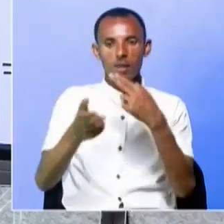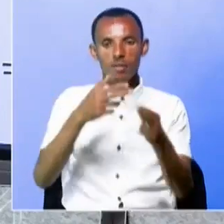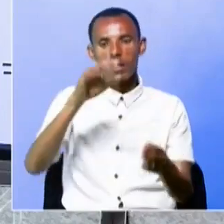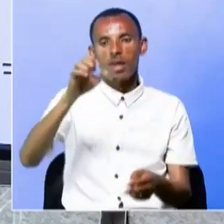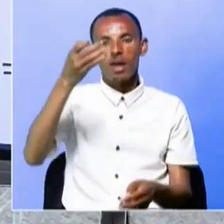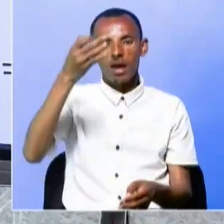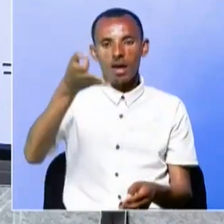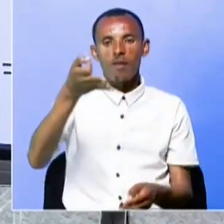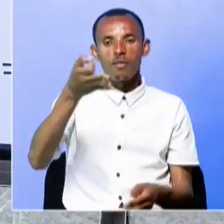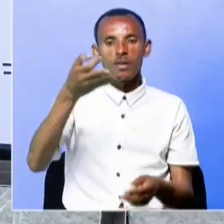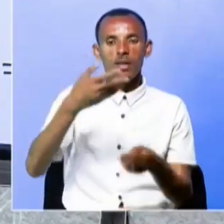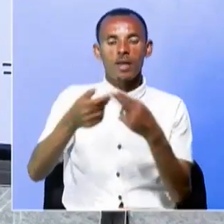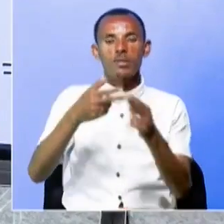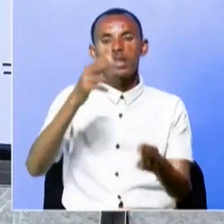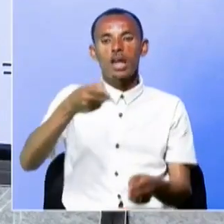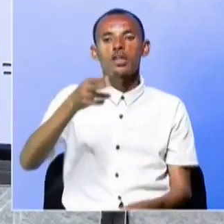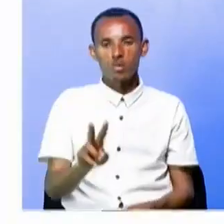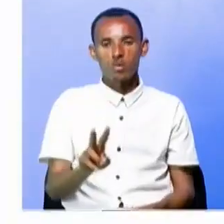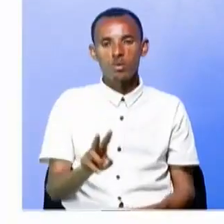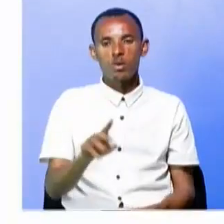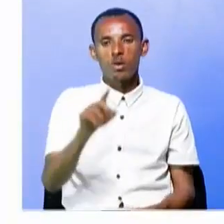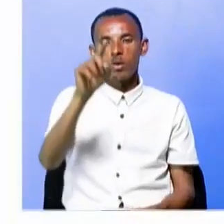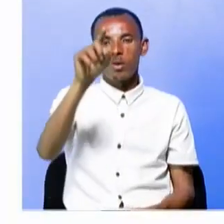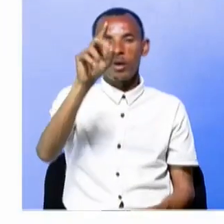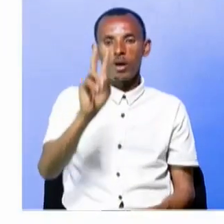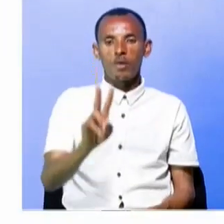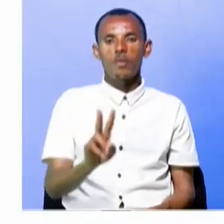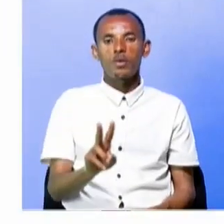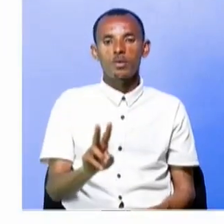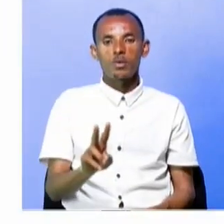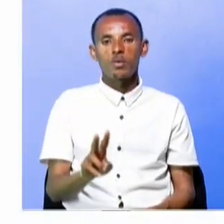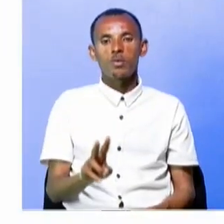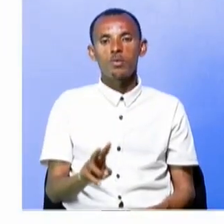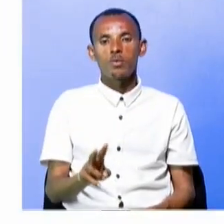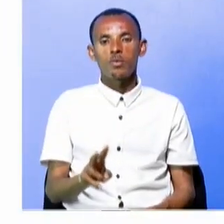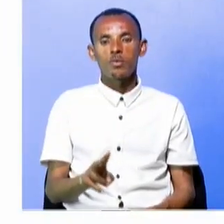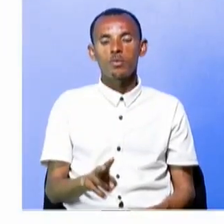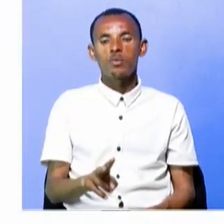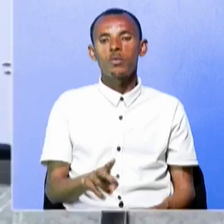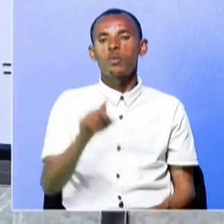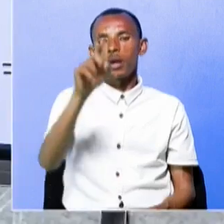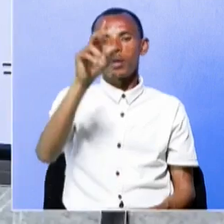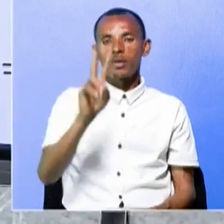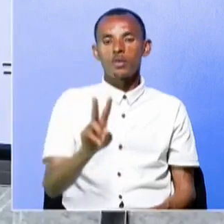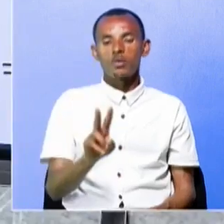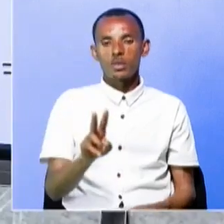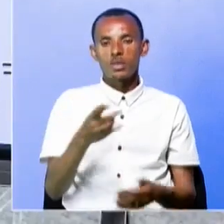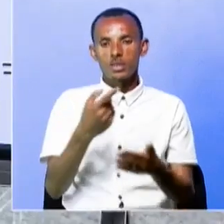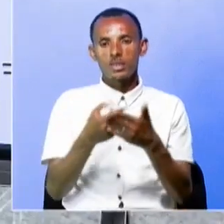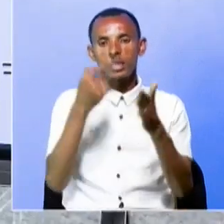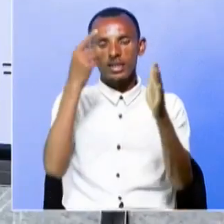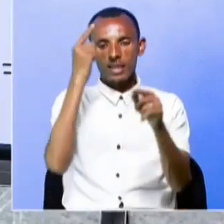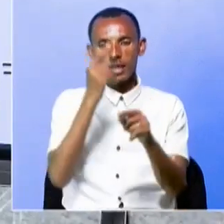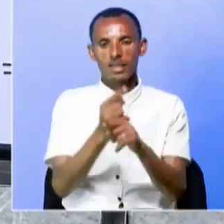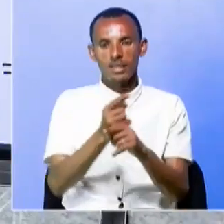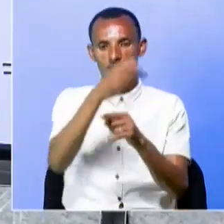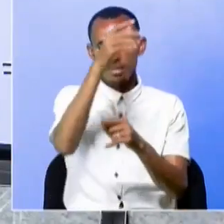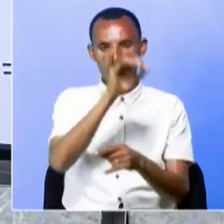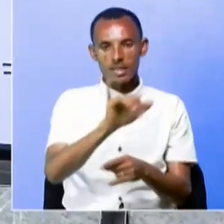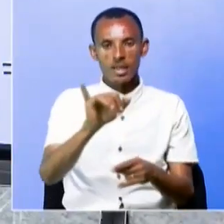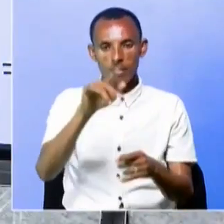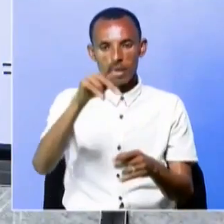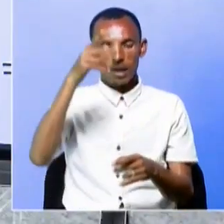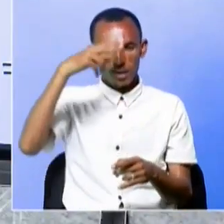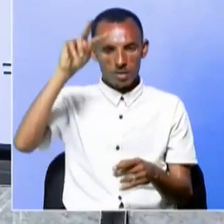times H2. But there is also half here. So this is exactly the same as K